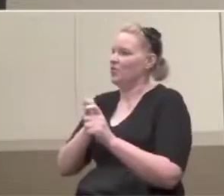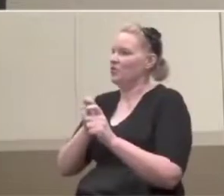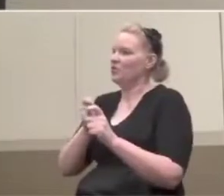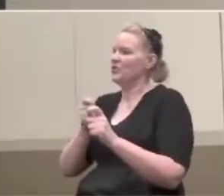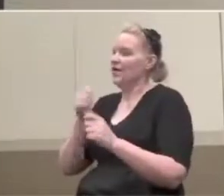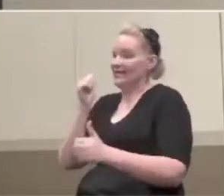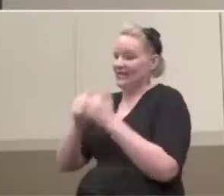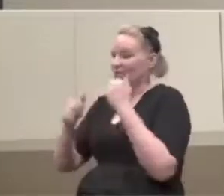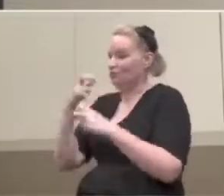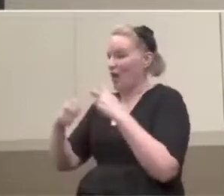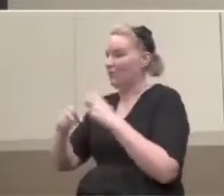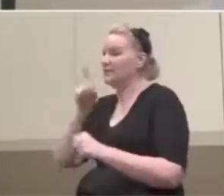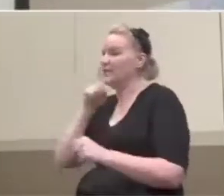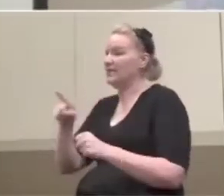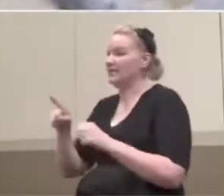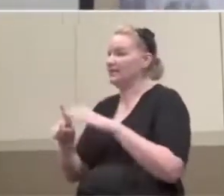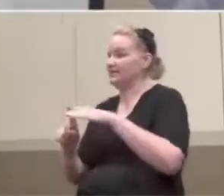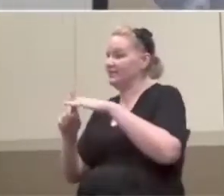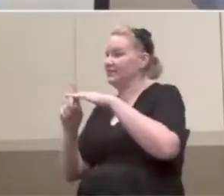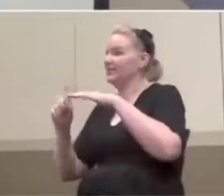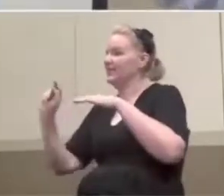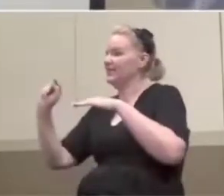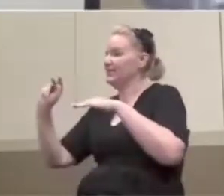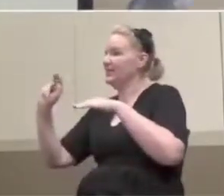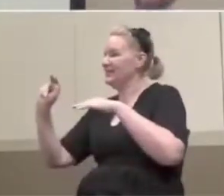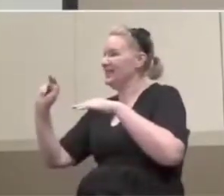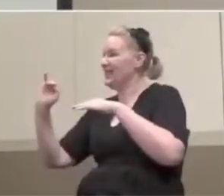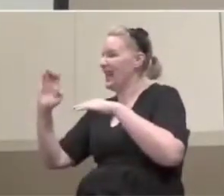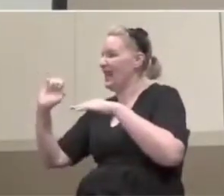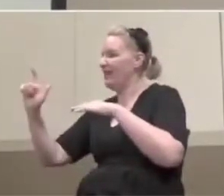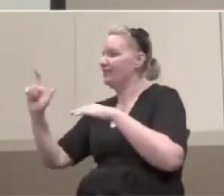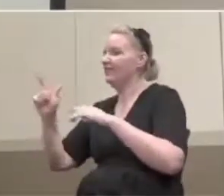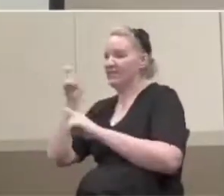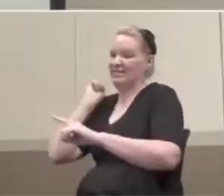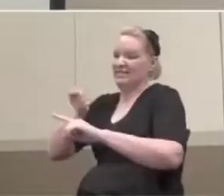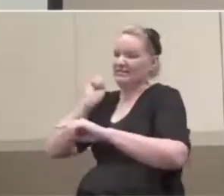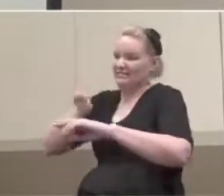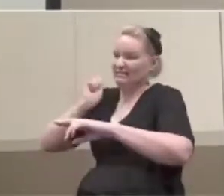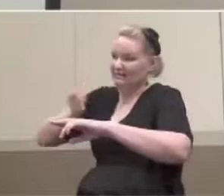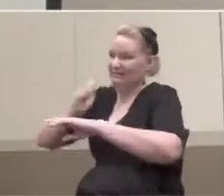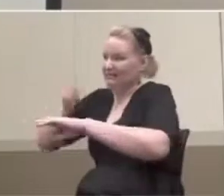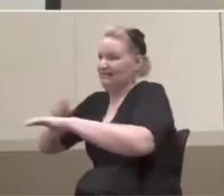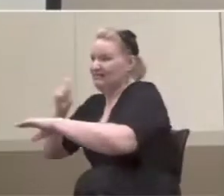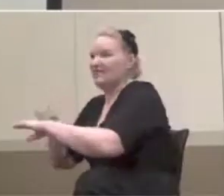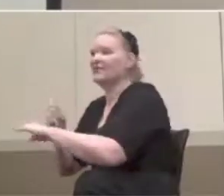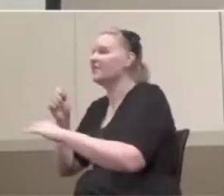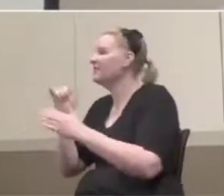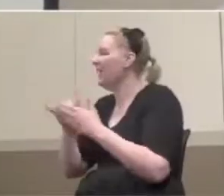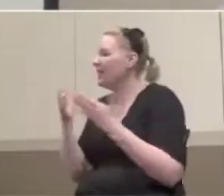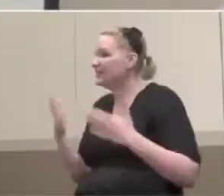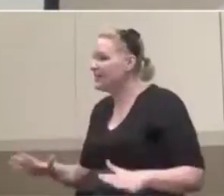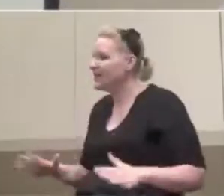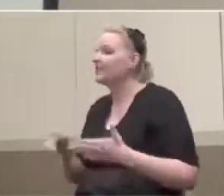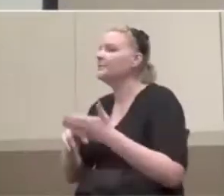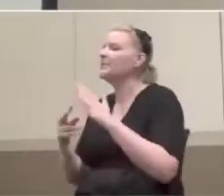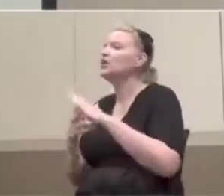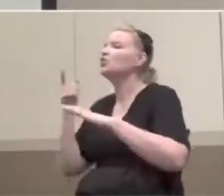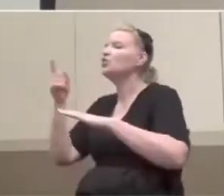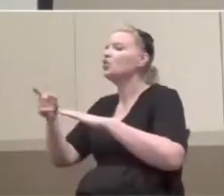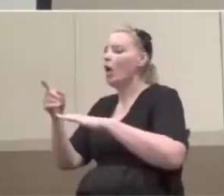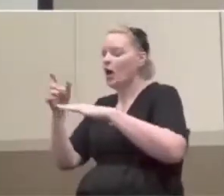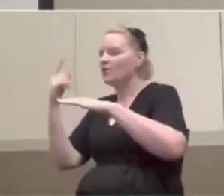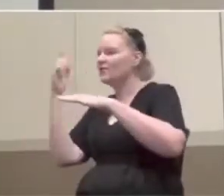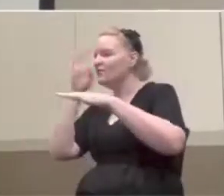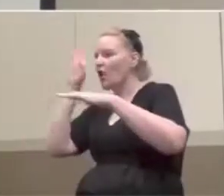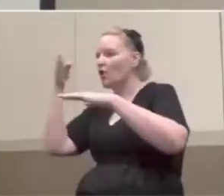nail. The problem with operating from one of these perspectives only is that you're only treating that part of it. And so what I like